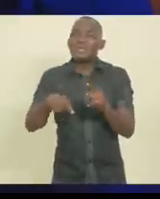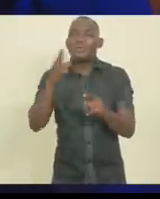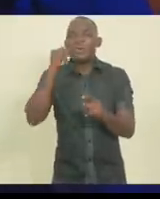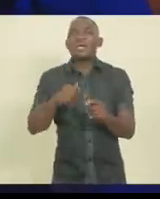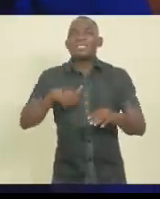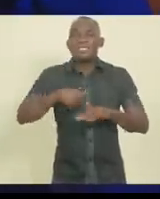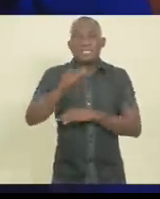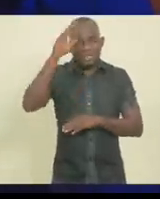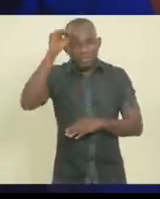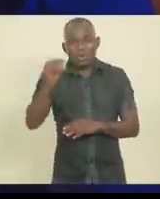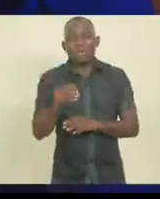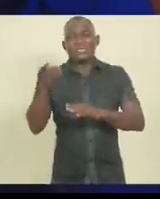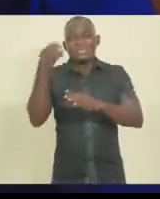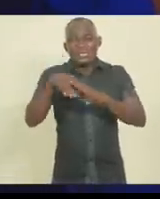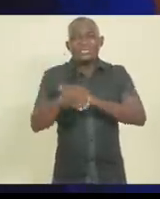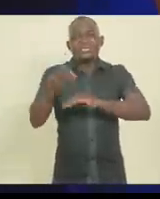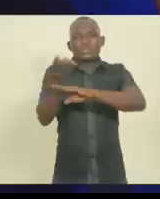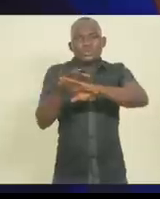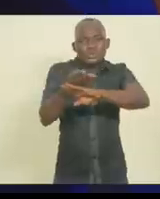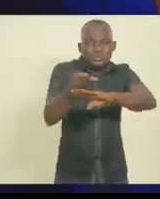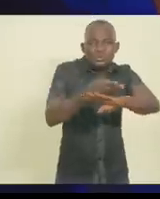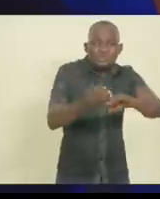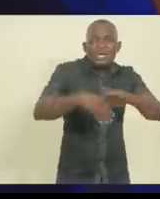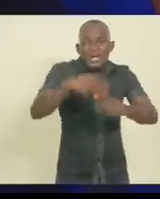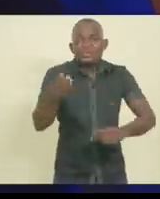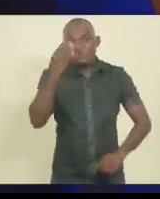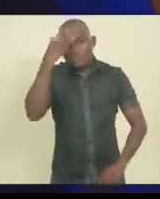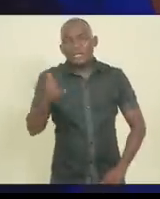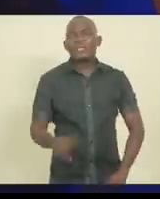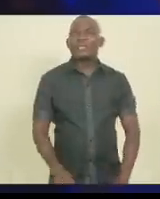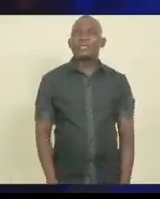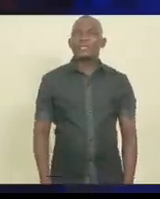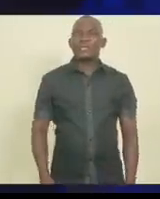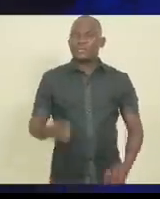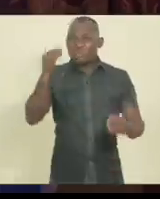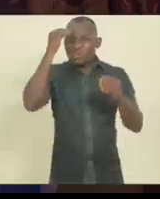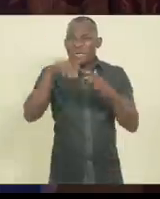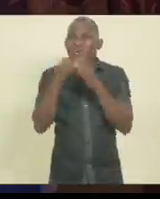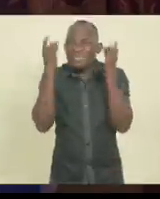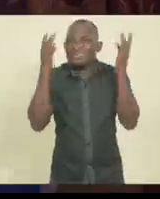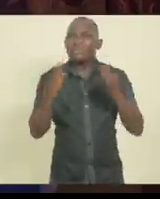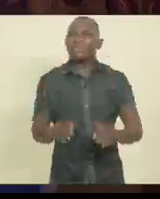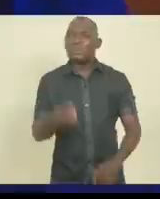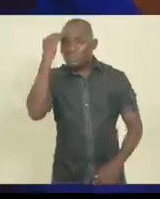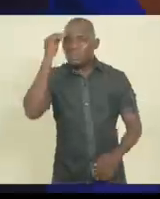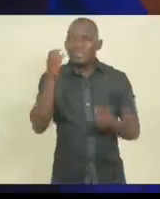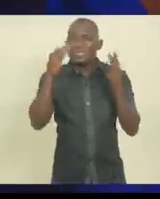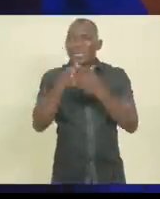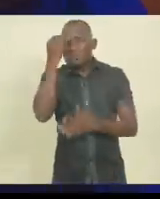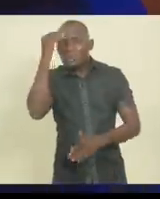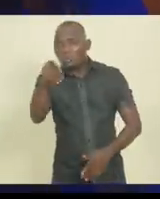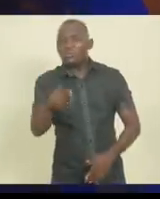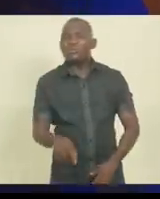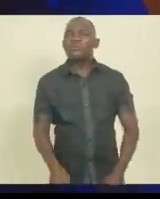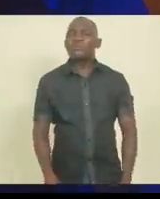how dangerous it is? Both of you should be very ashamed of